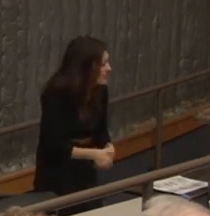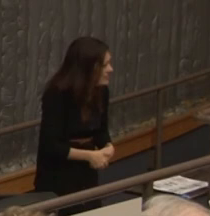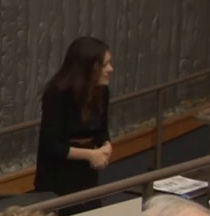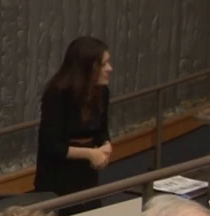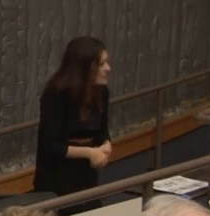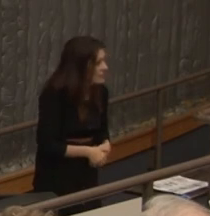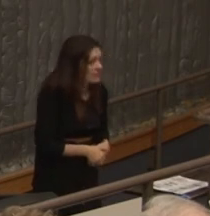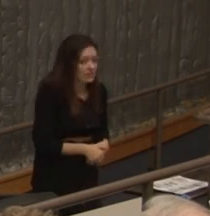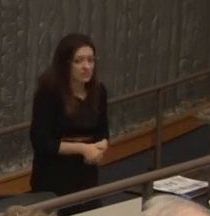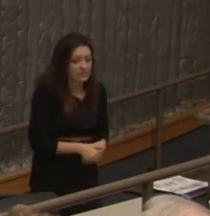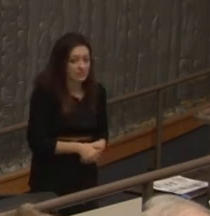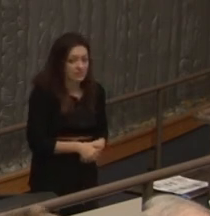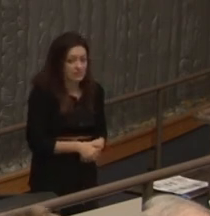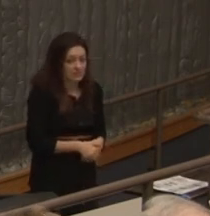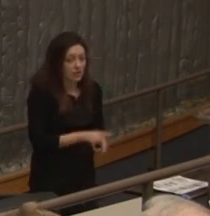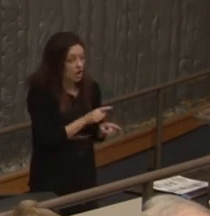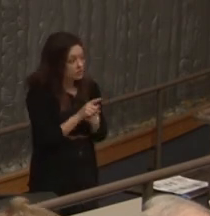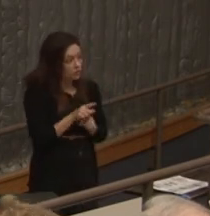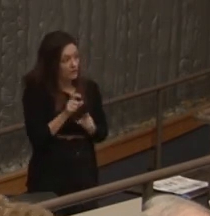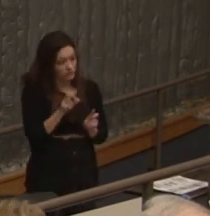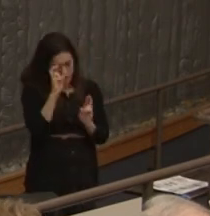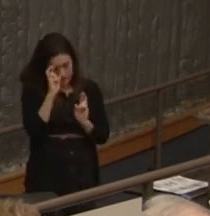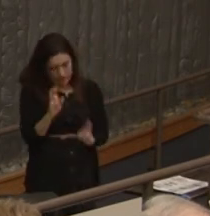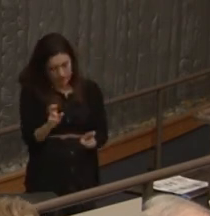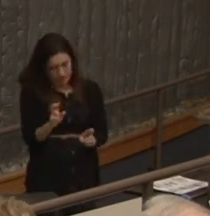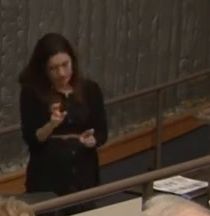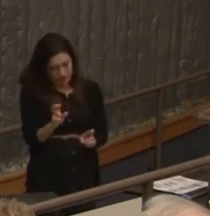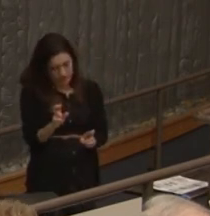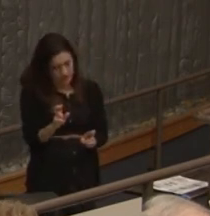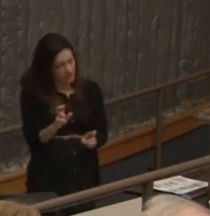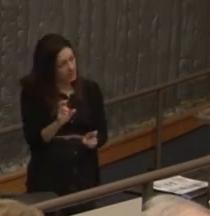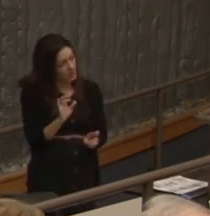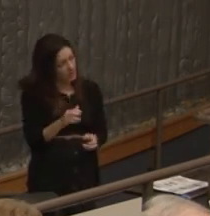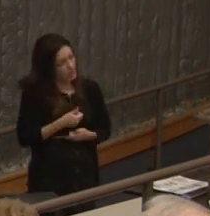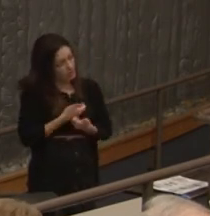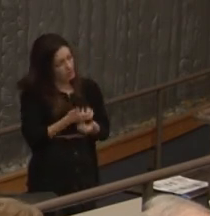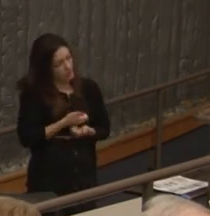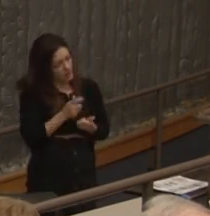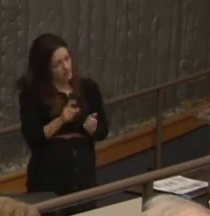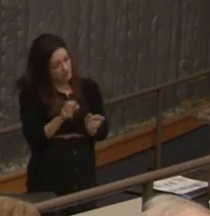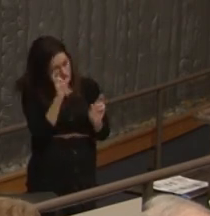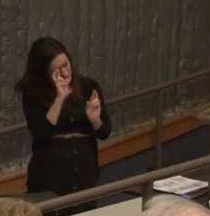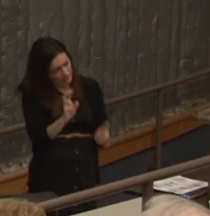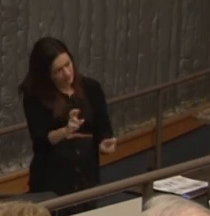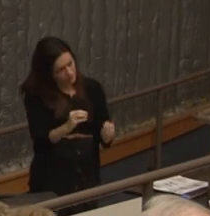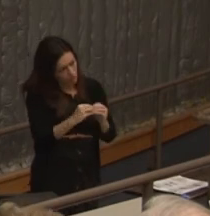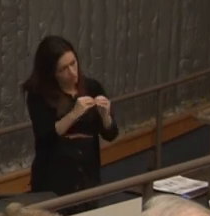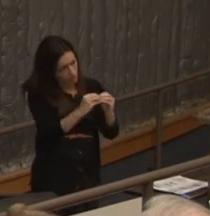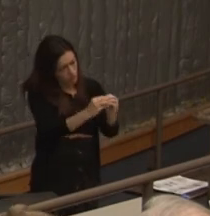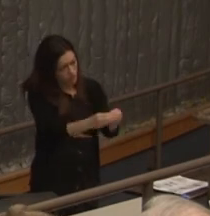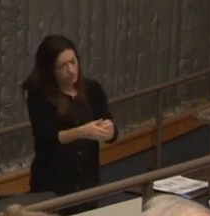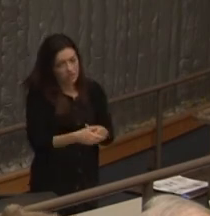be respected. They need to be respected. Testimonies need to be respected more and more.